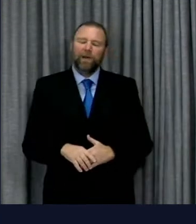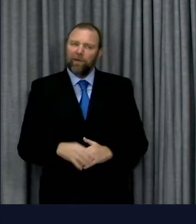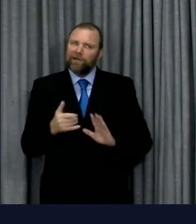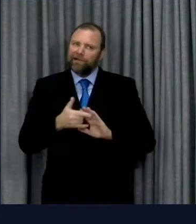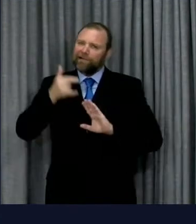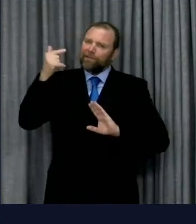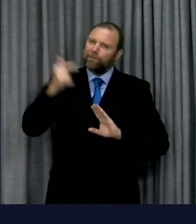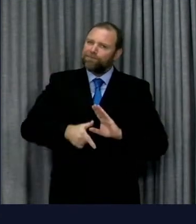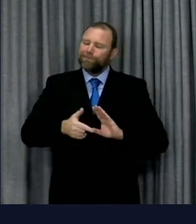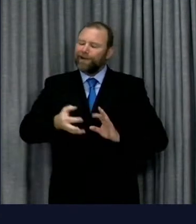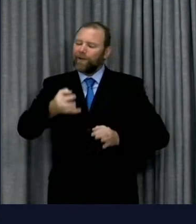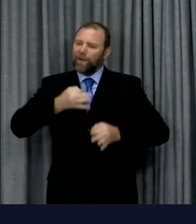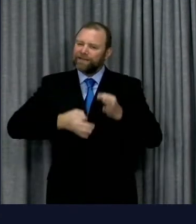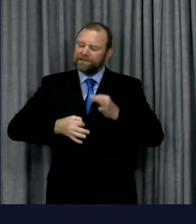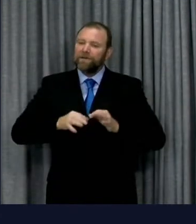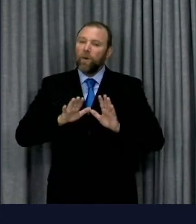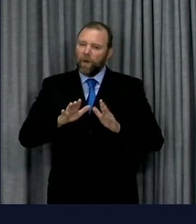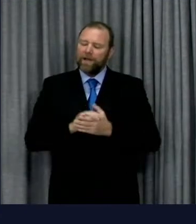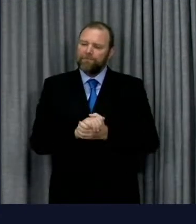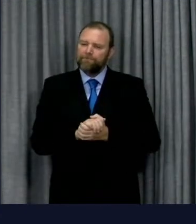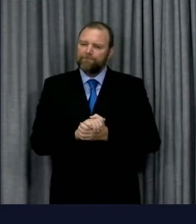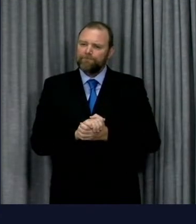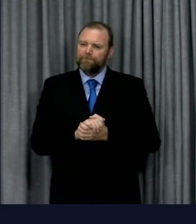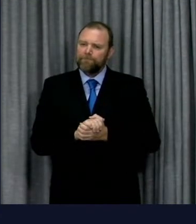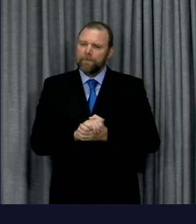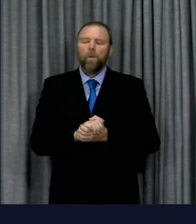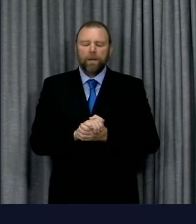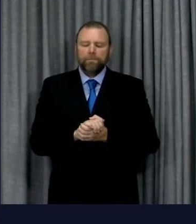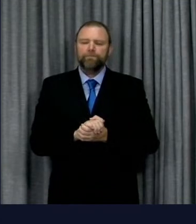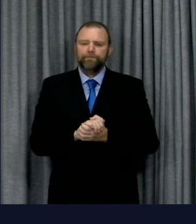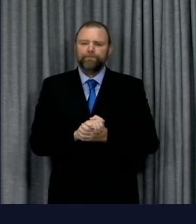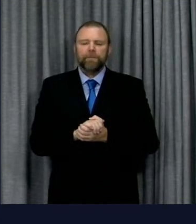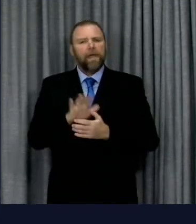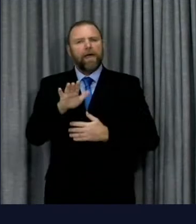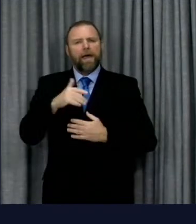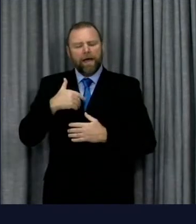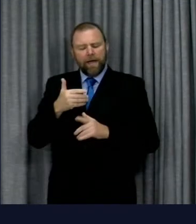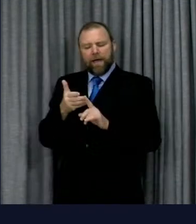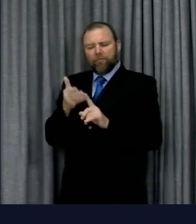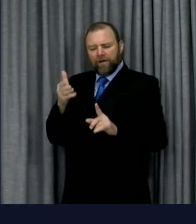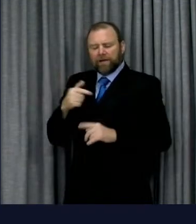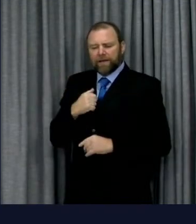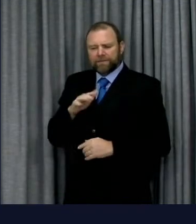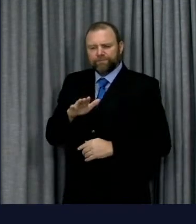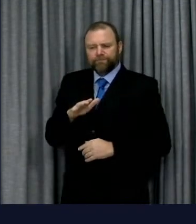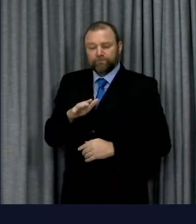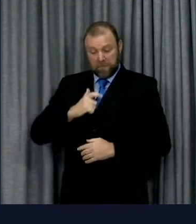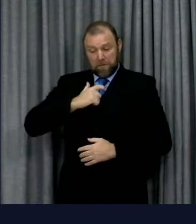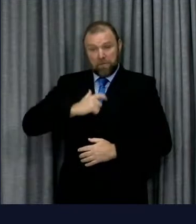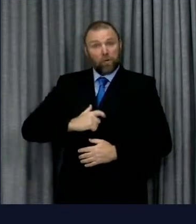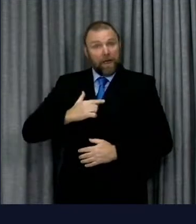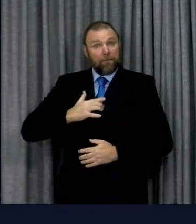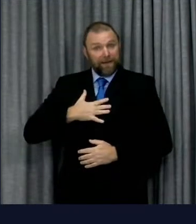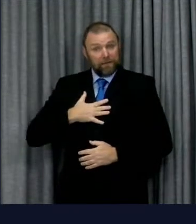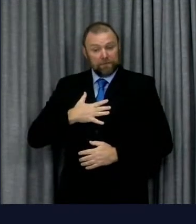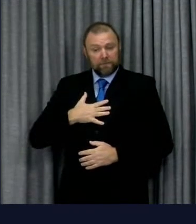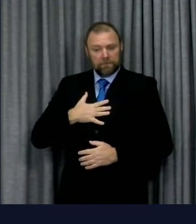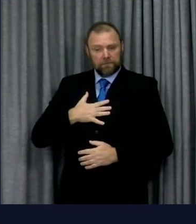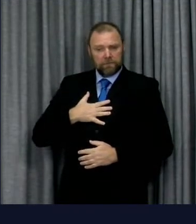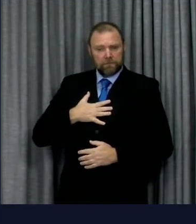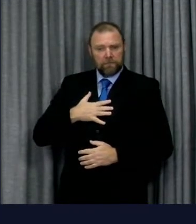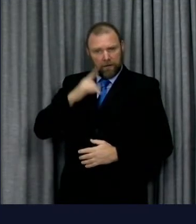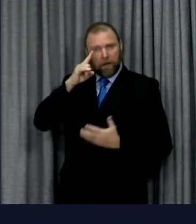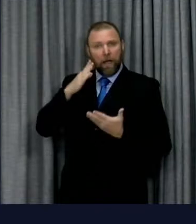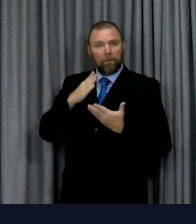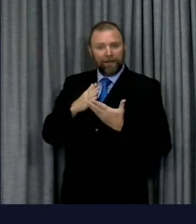but thank you for asking them. Look, I absolutely recognise that for people like me who believes that Wales is better off in the United Kingdom and the